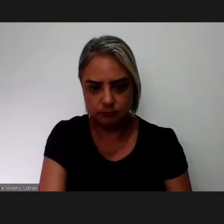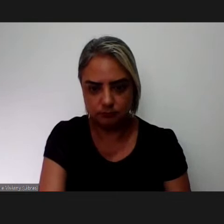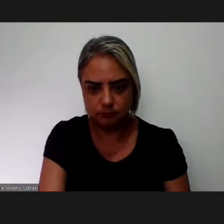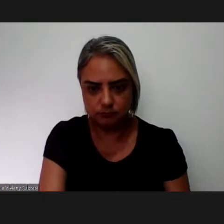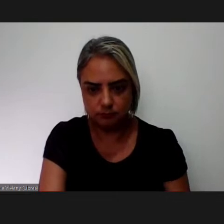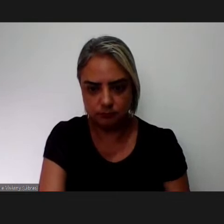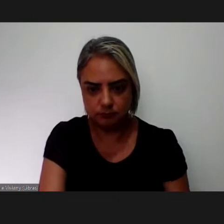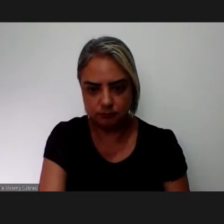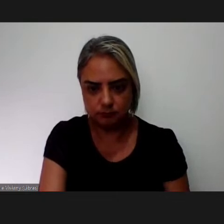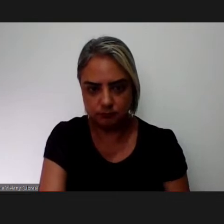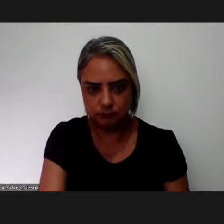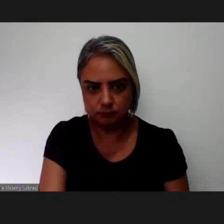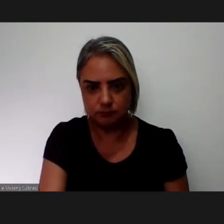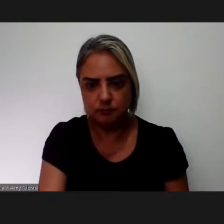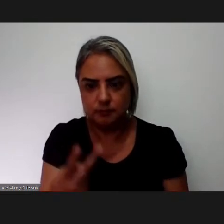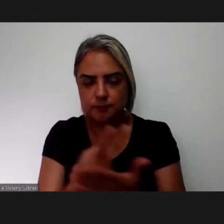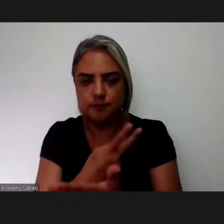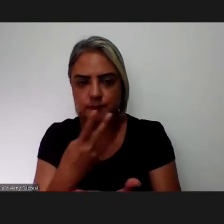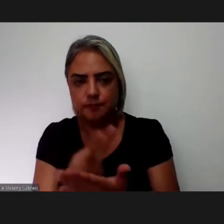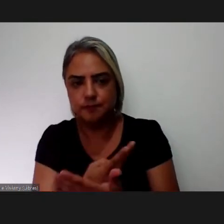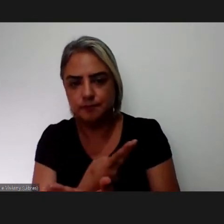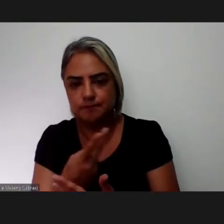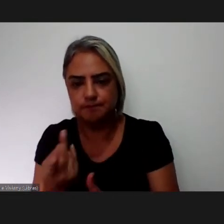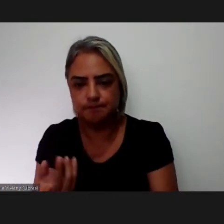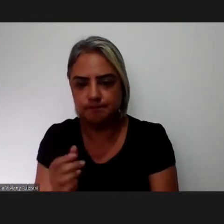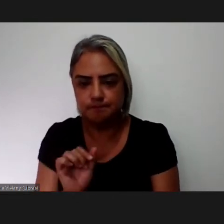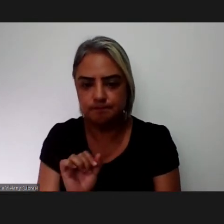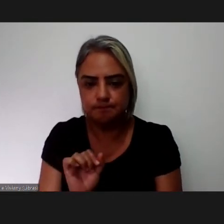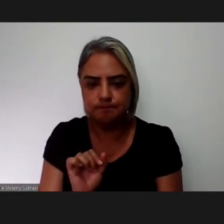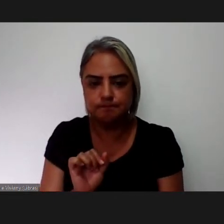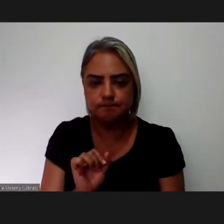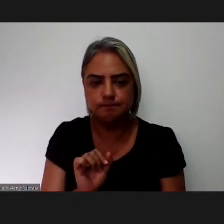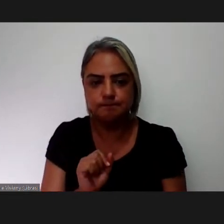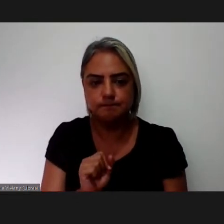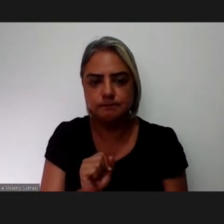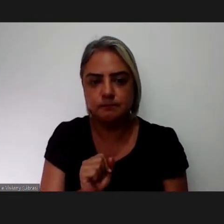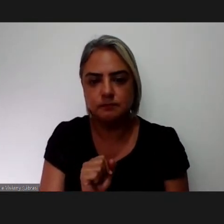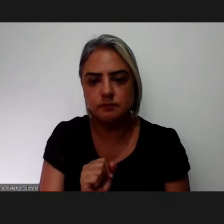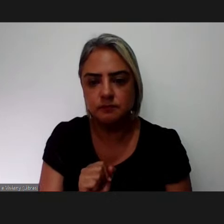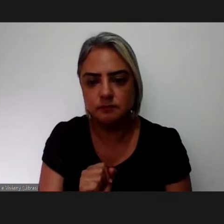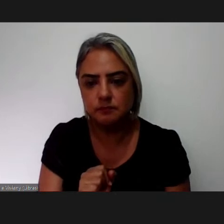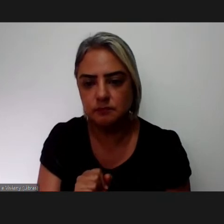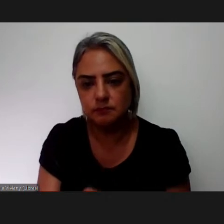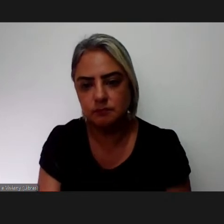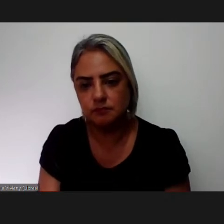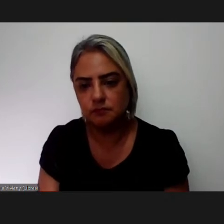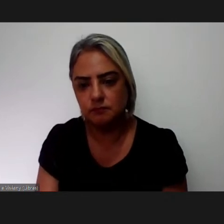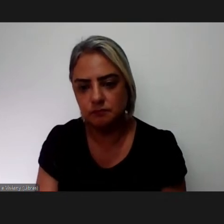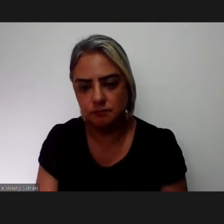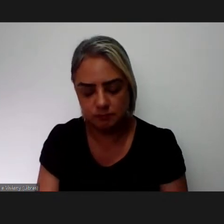Tá dando erro aqui. It's an error on my screen.